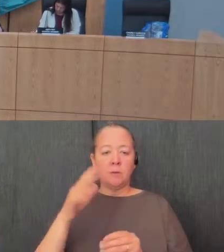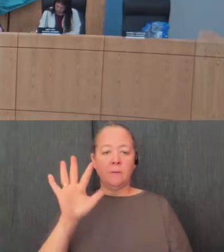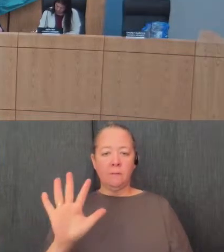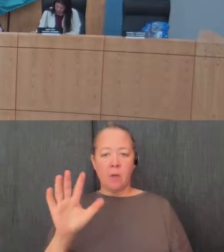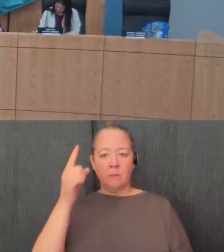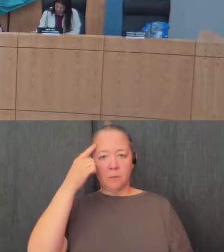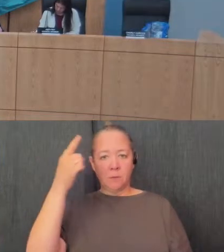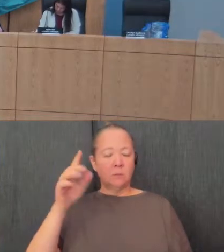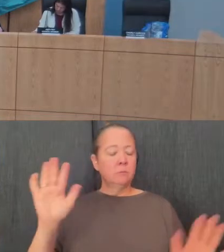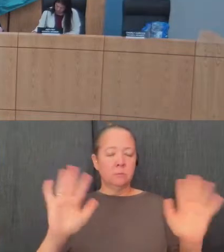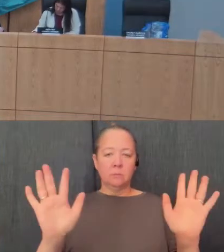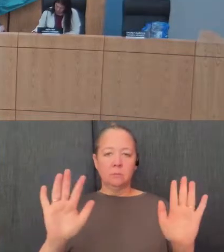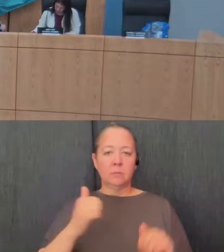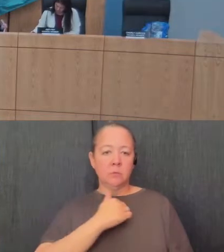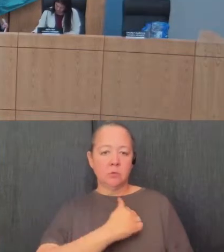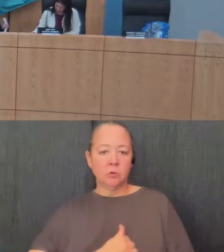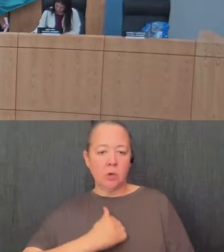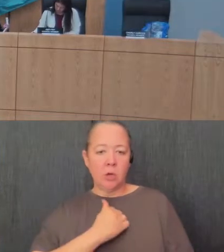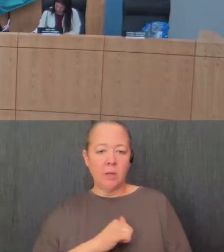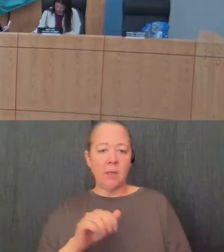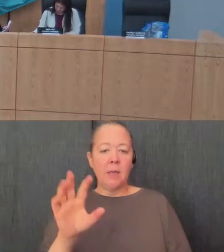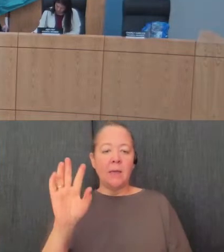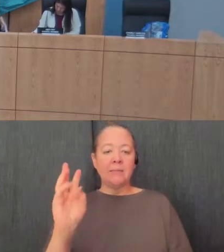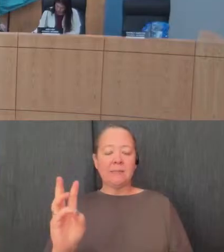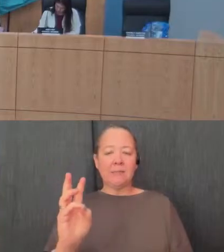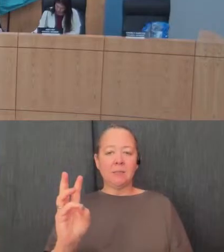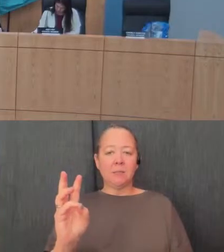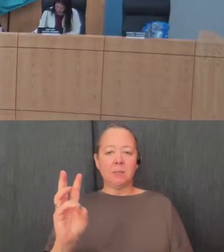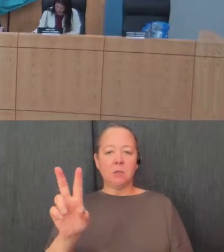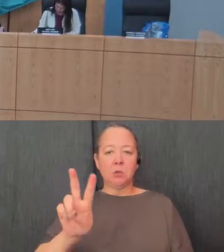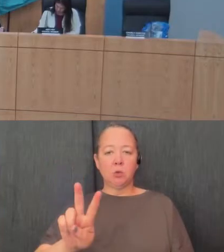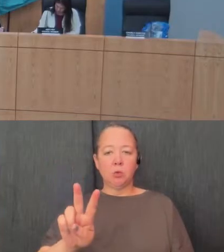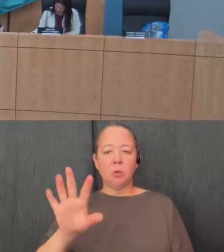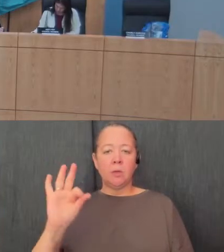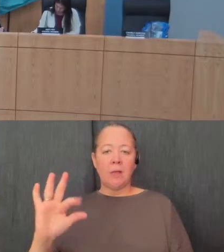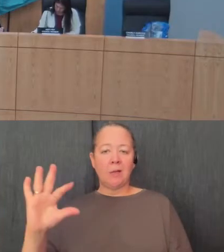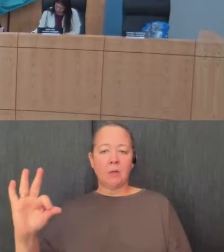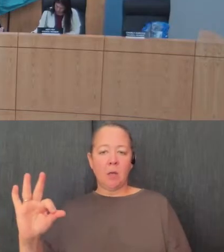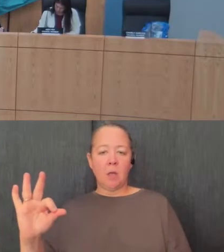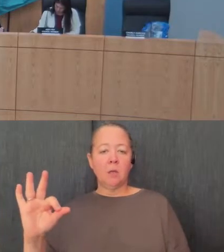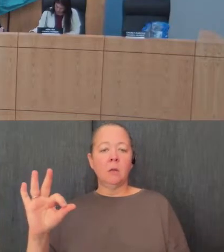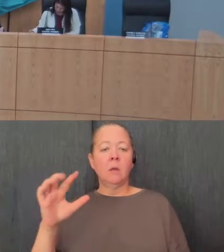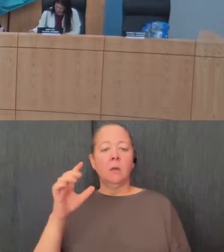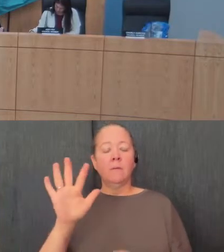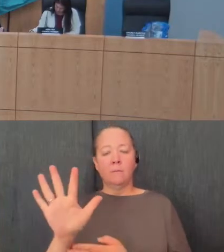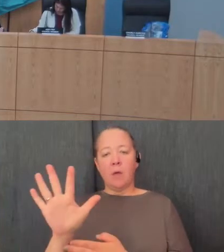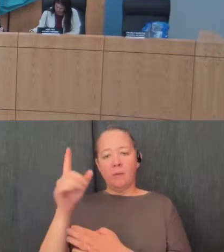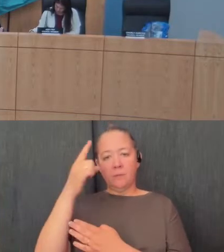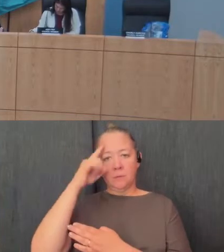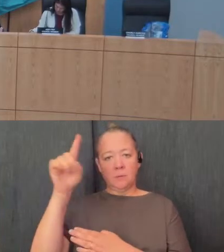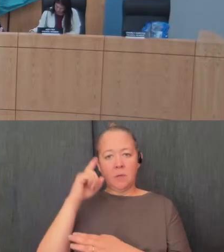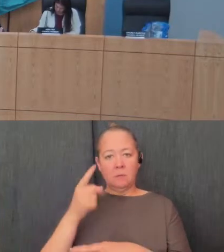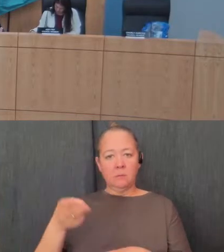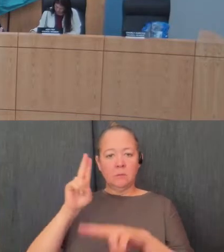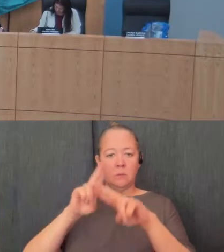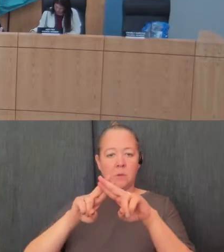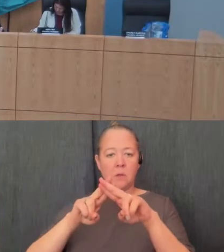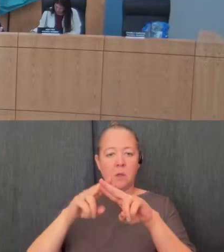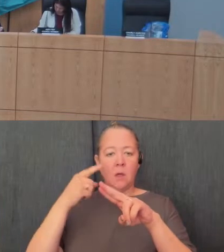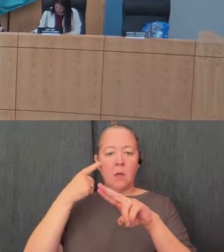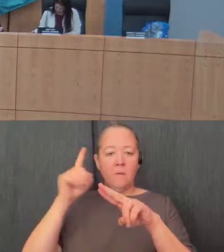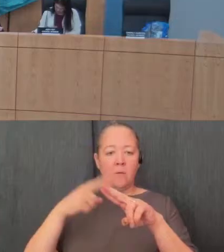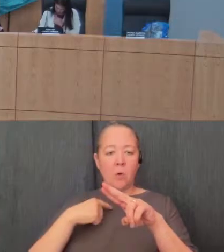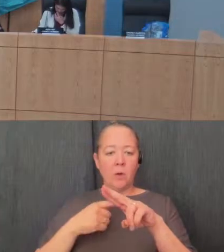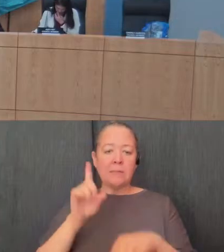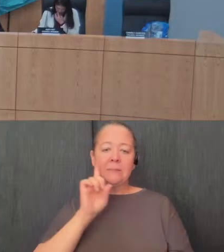the 6299, which is a 5-cent increase on the single-family detached, and it includes $1.03 for the apartments. Right.